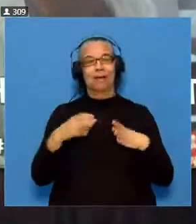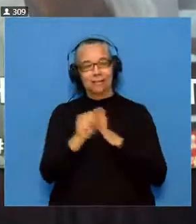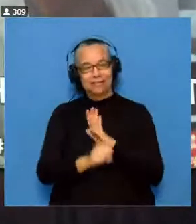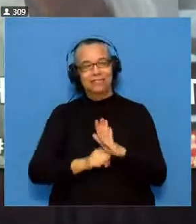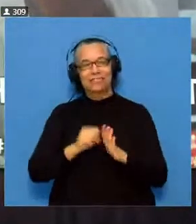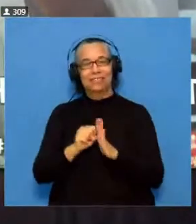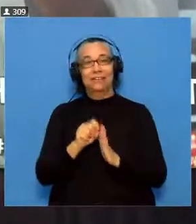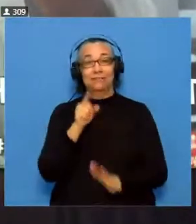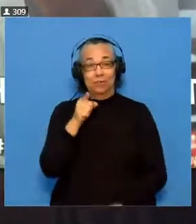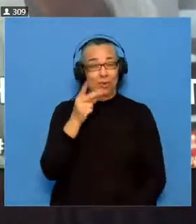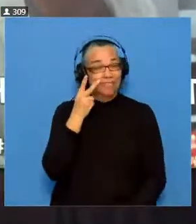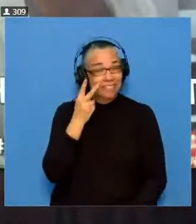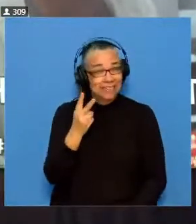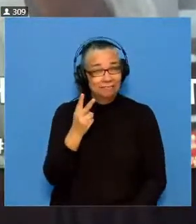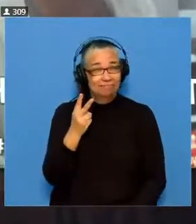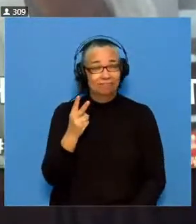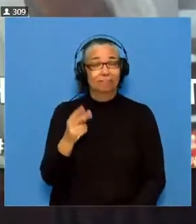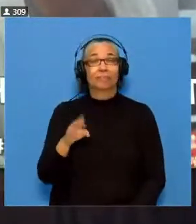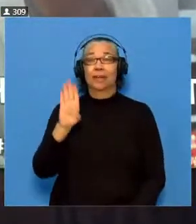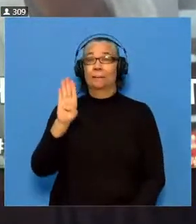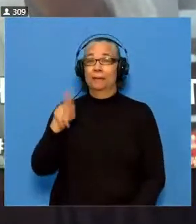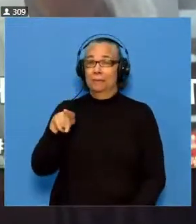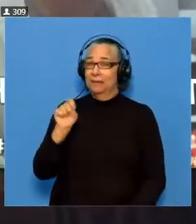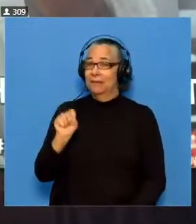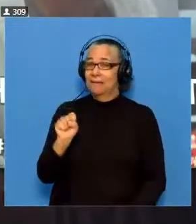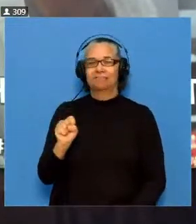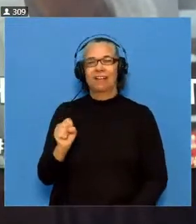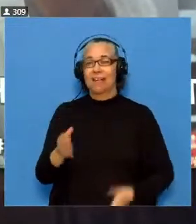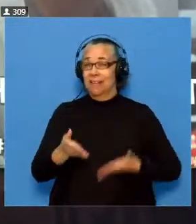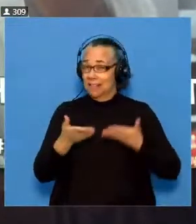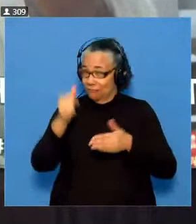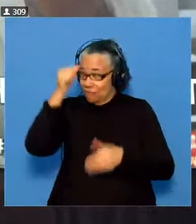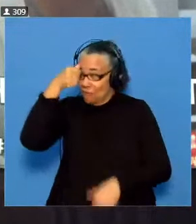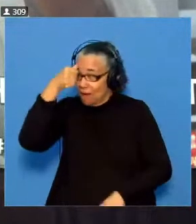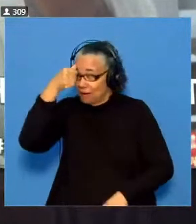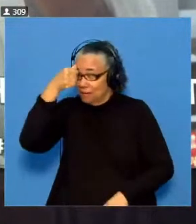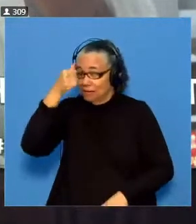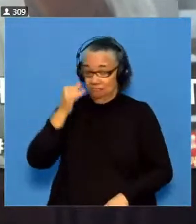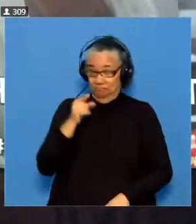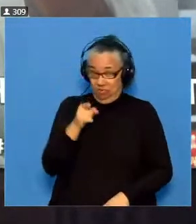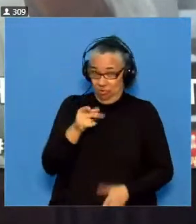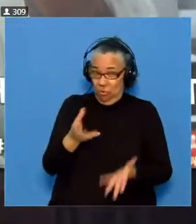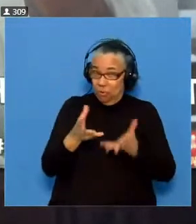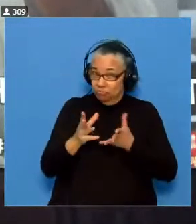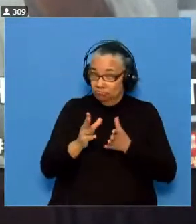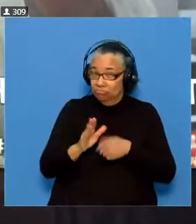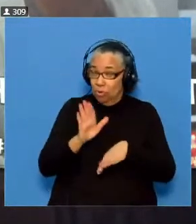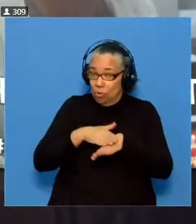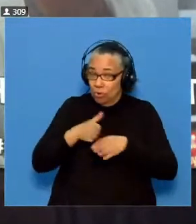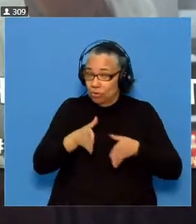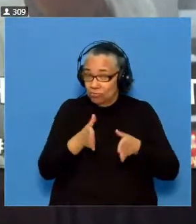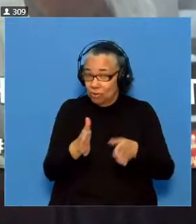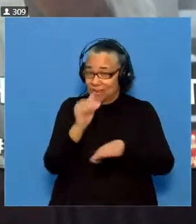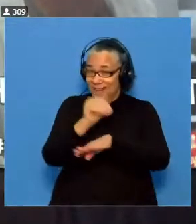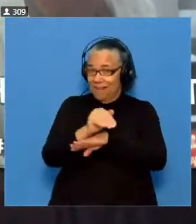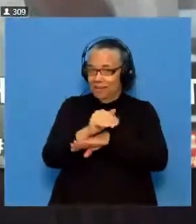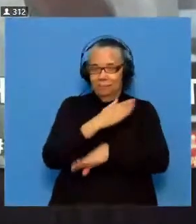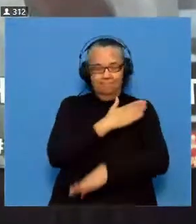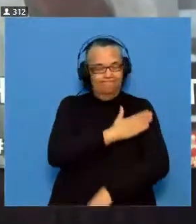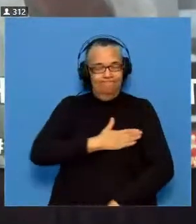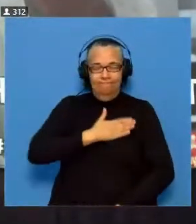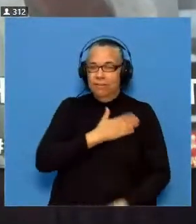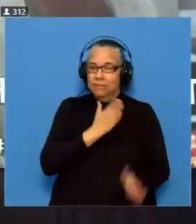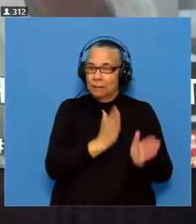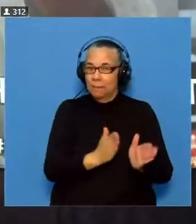seen, the Bermuda Police Service issued a reminder that if you intend to be on the roads in the evening hours, please